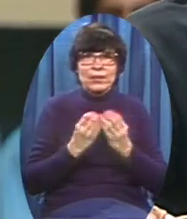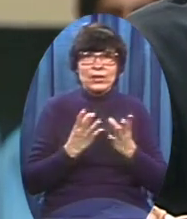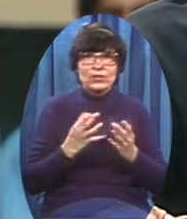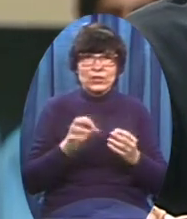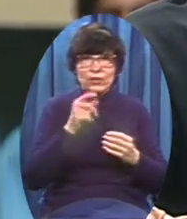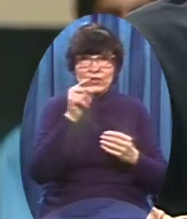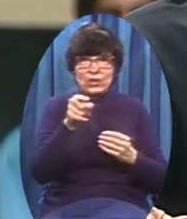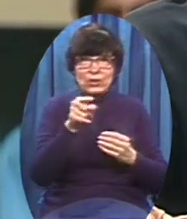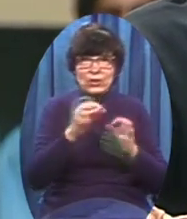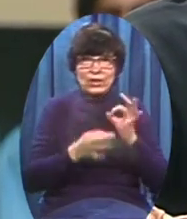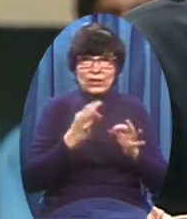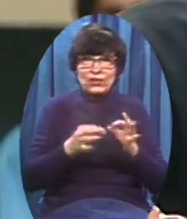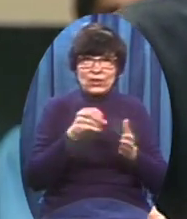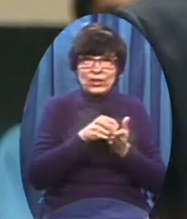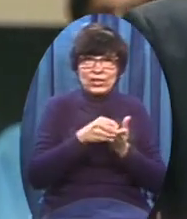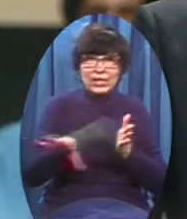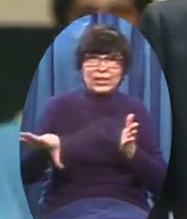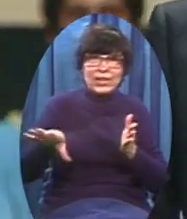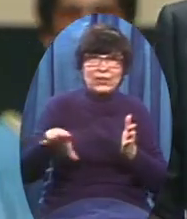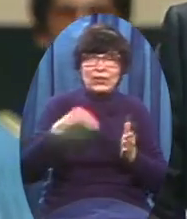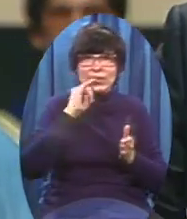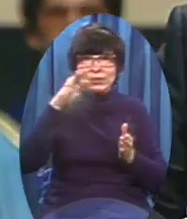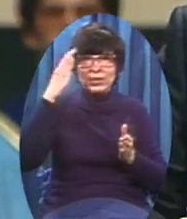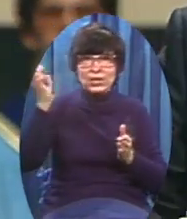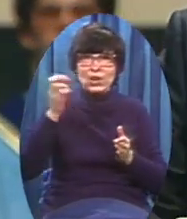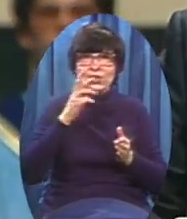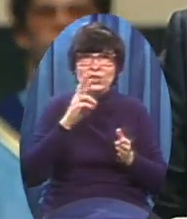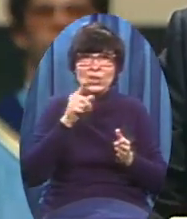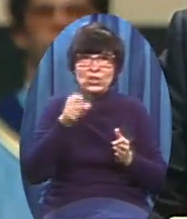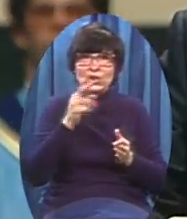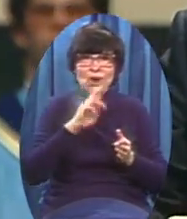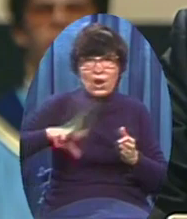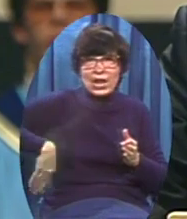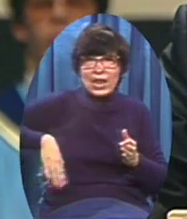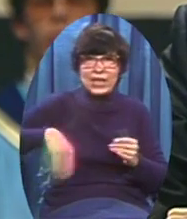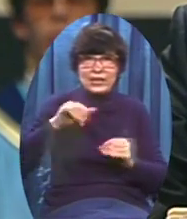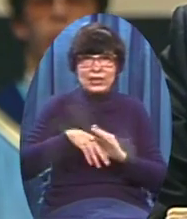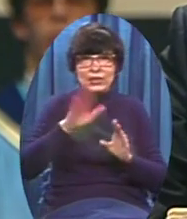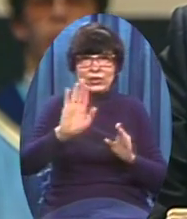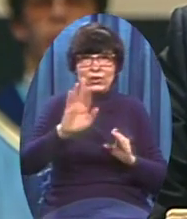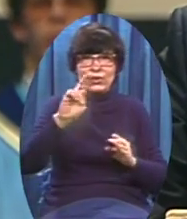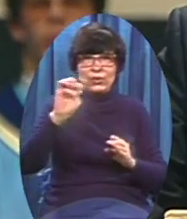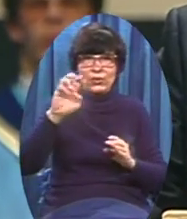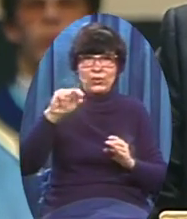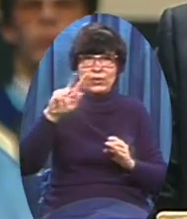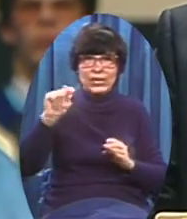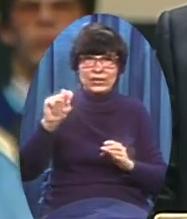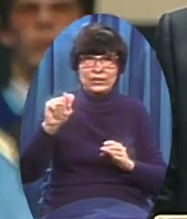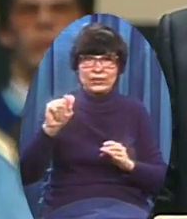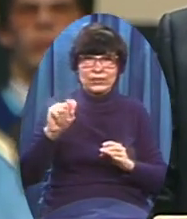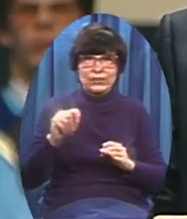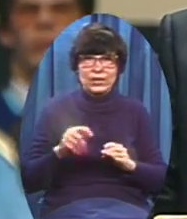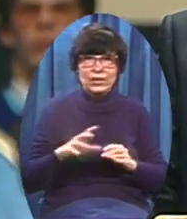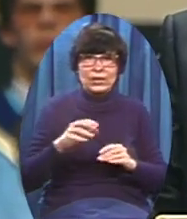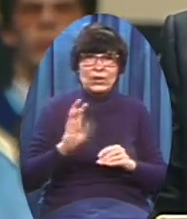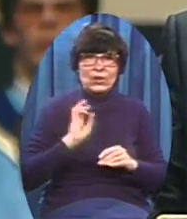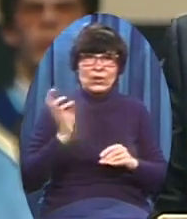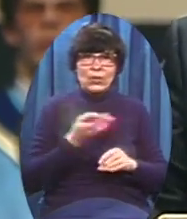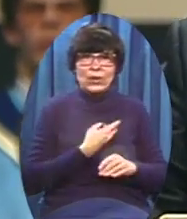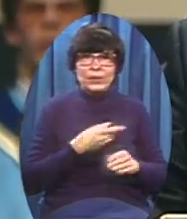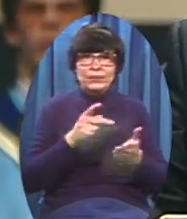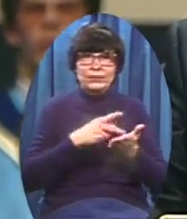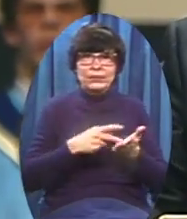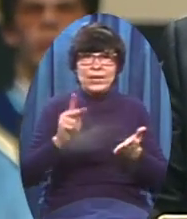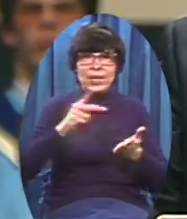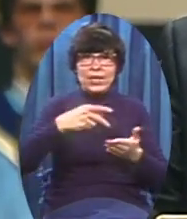your rent. And then I tell you, I believe that our tithe is our utility bill. That we pay God for drinking his